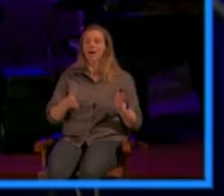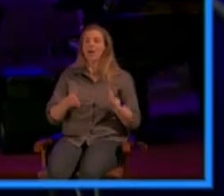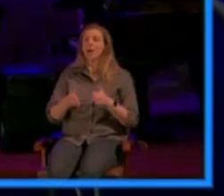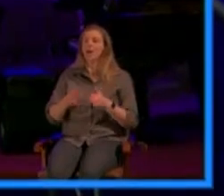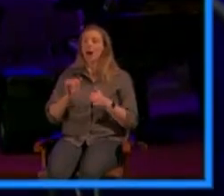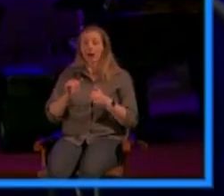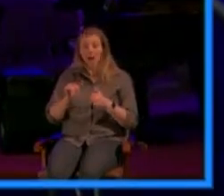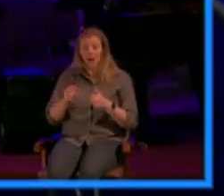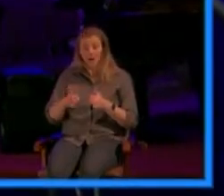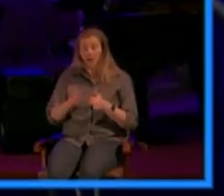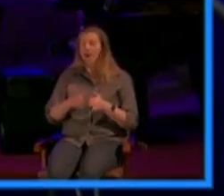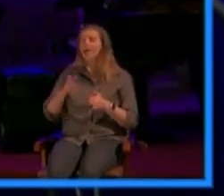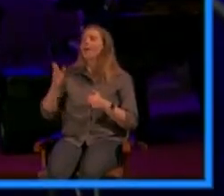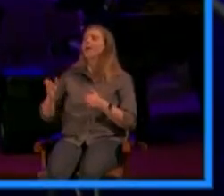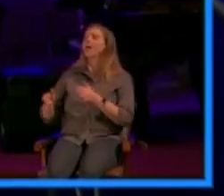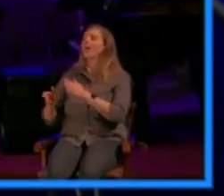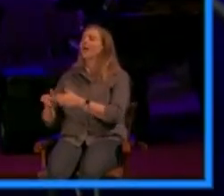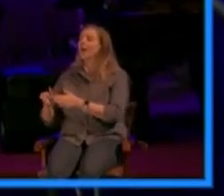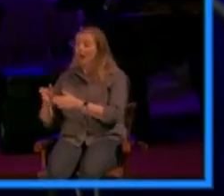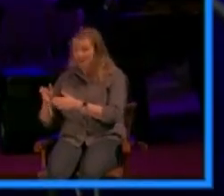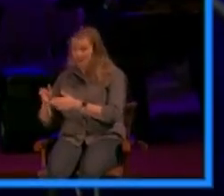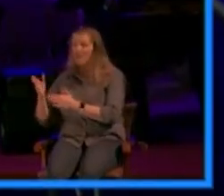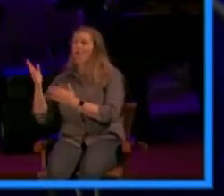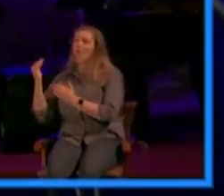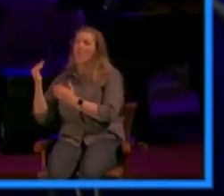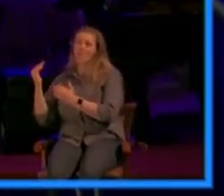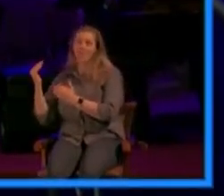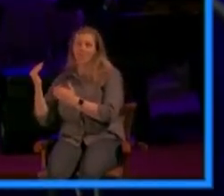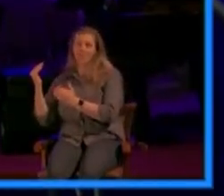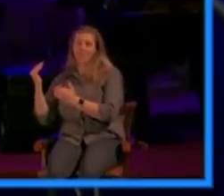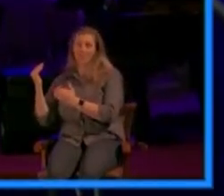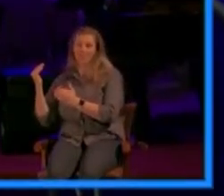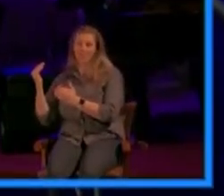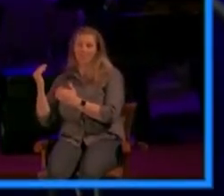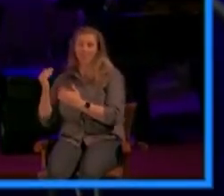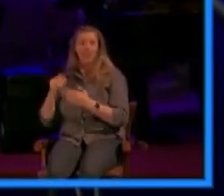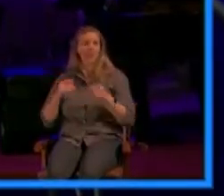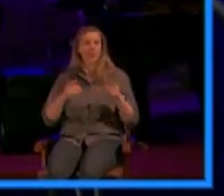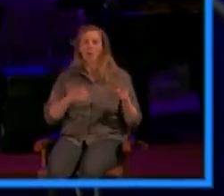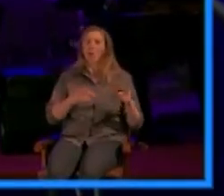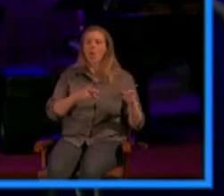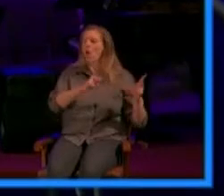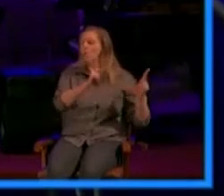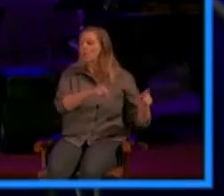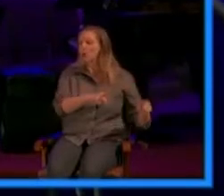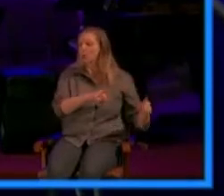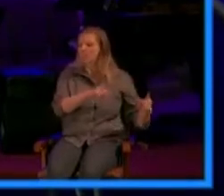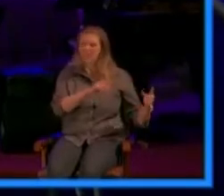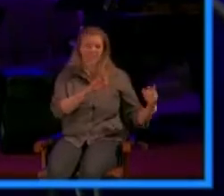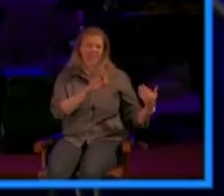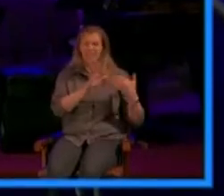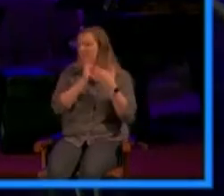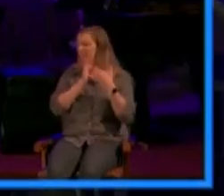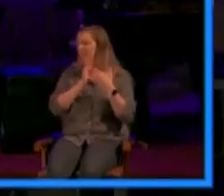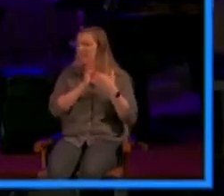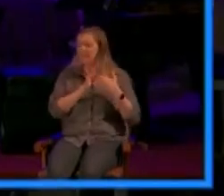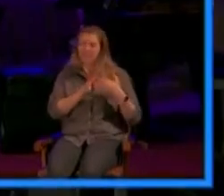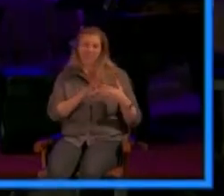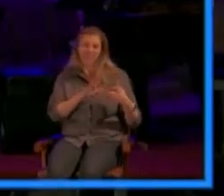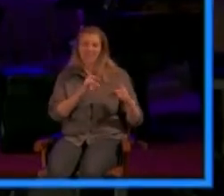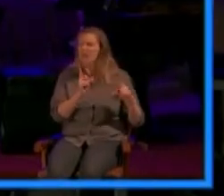follower, or speaks against you because you've taken a very biblical stand on something that is